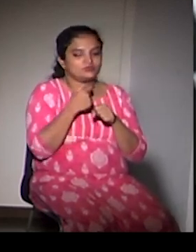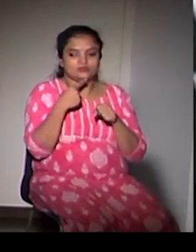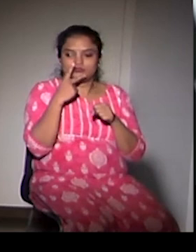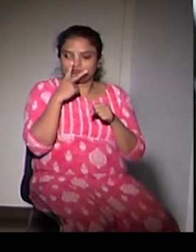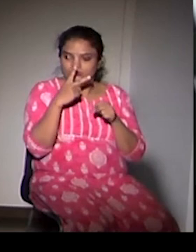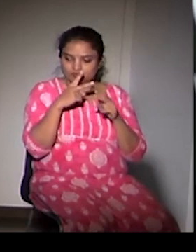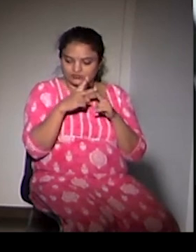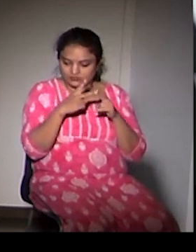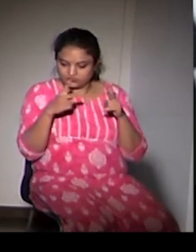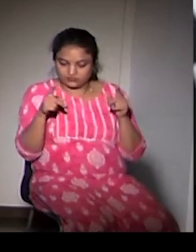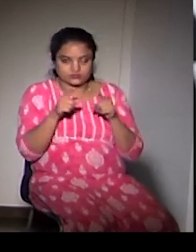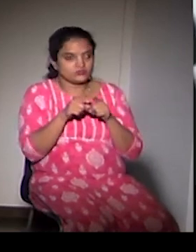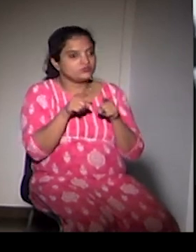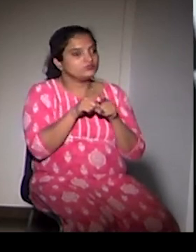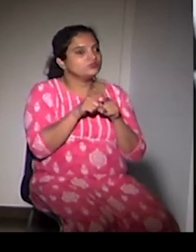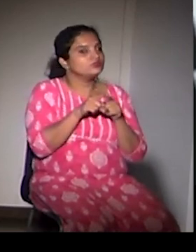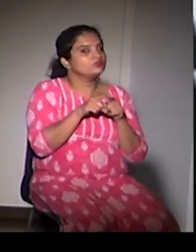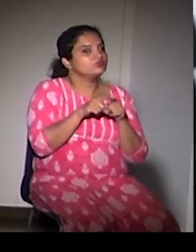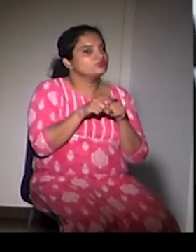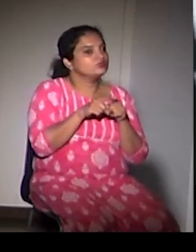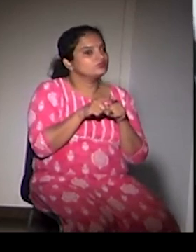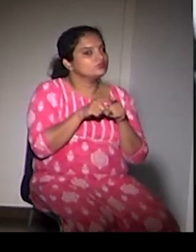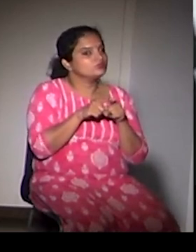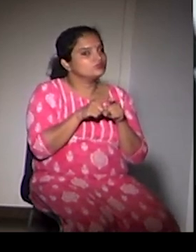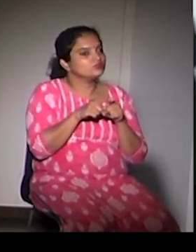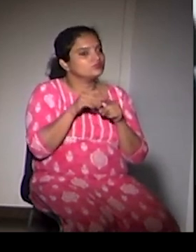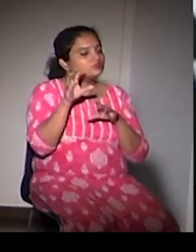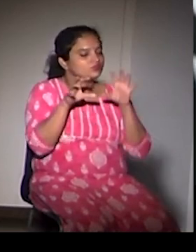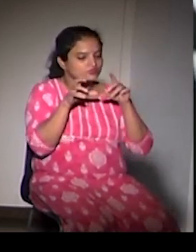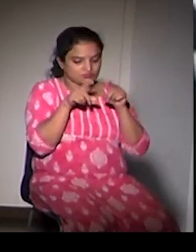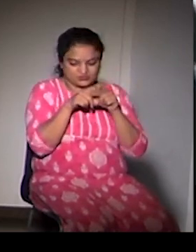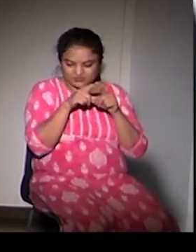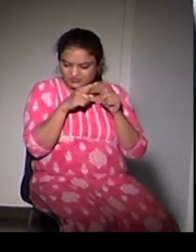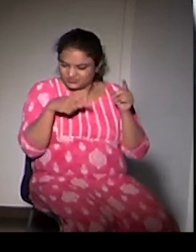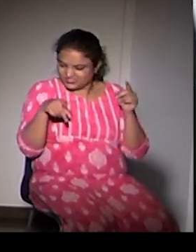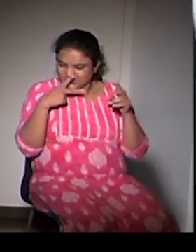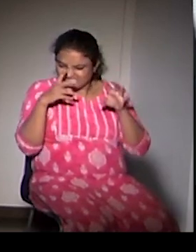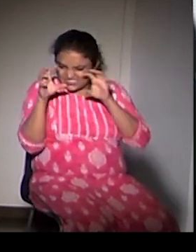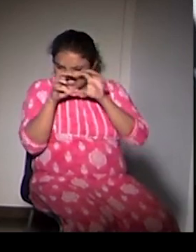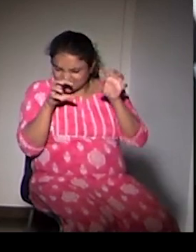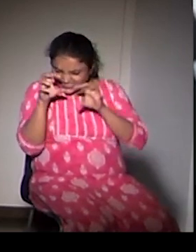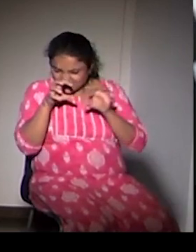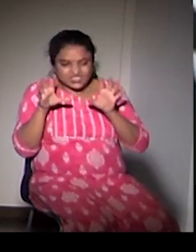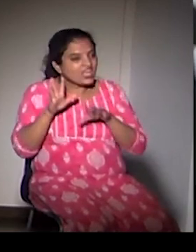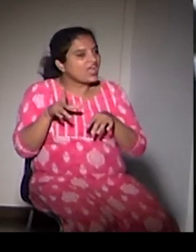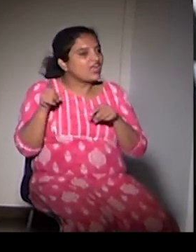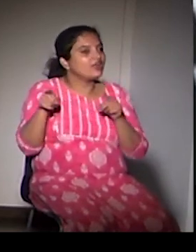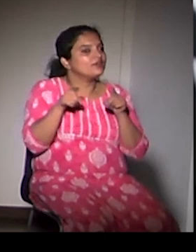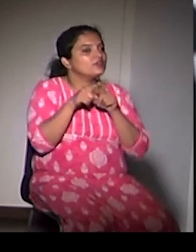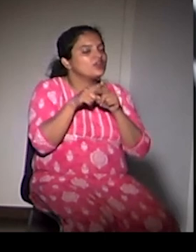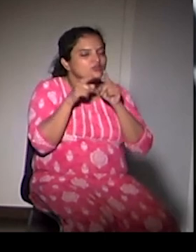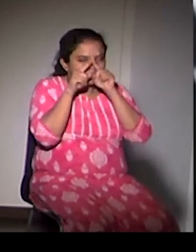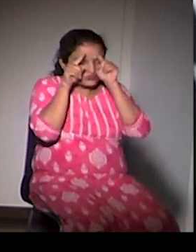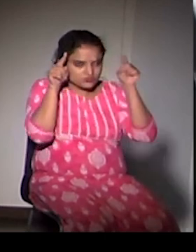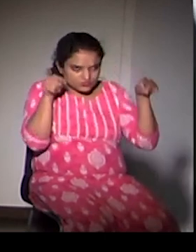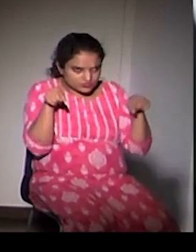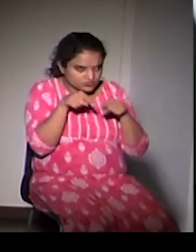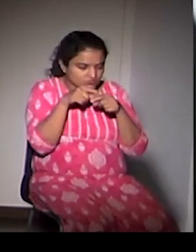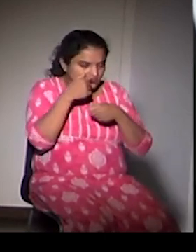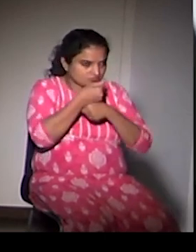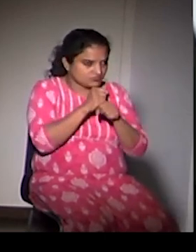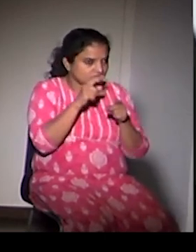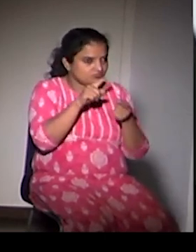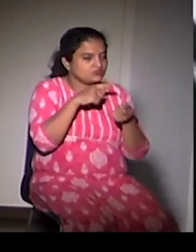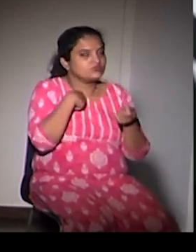of the pattern, and then they made panels roughly 2 foot square, and then packed on the